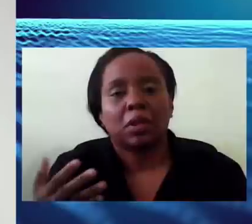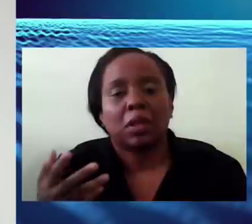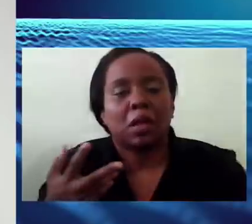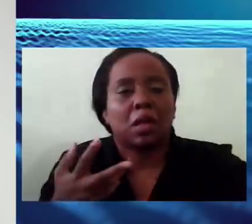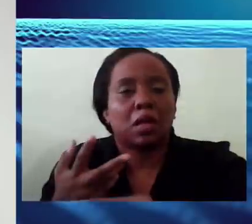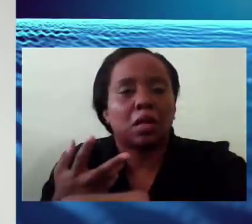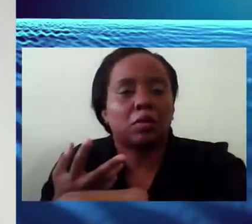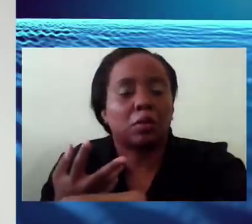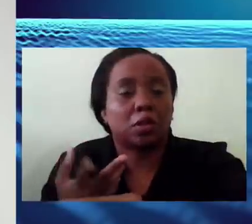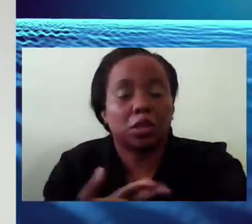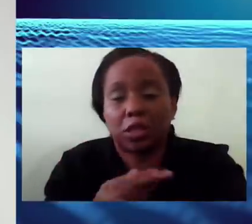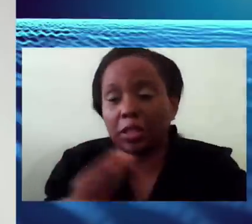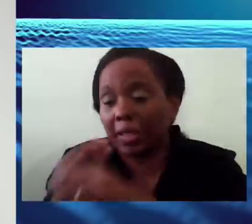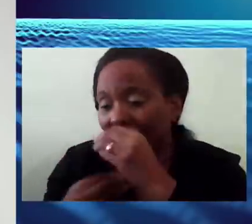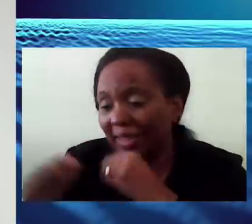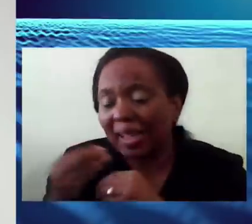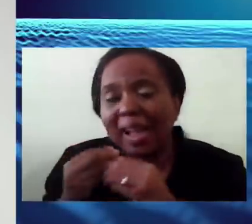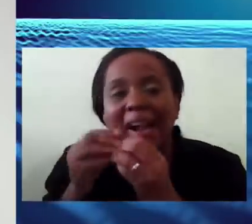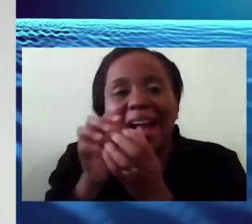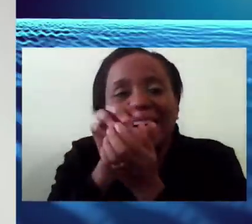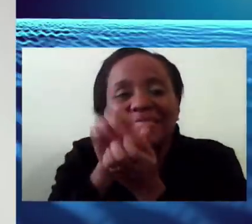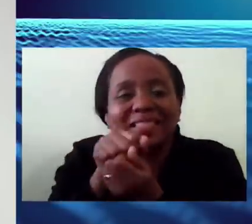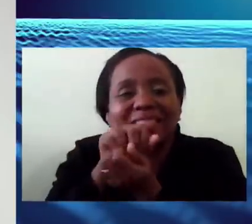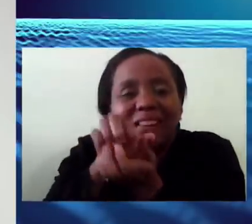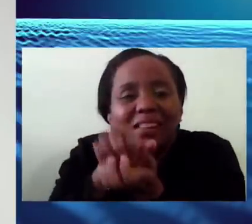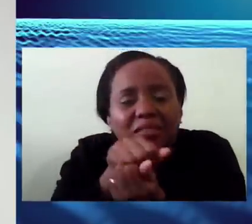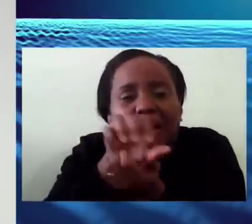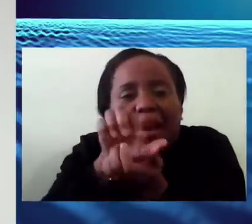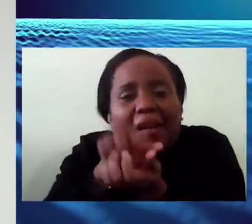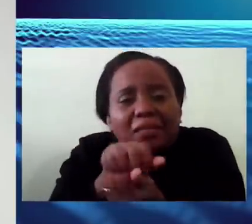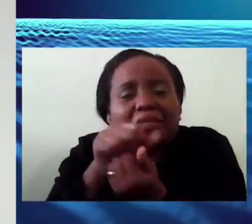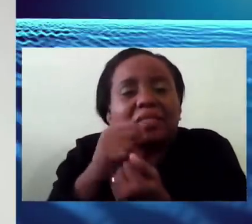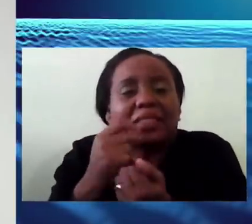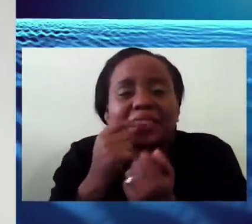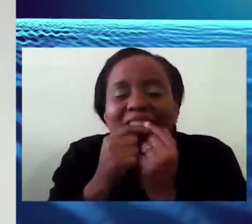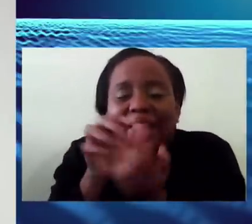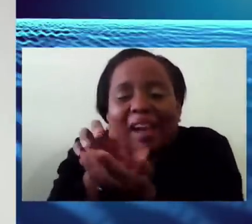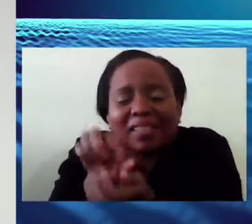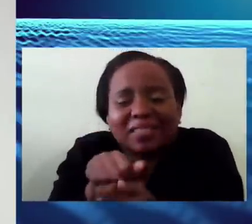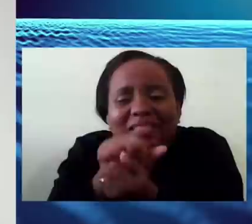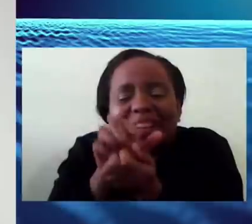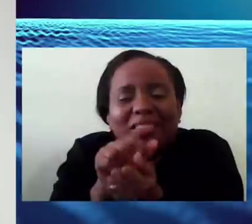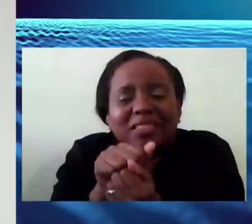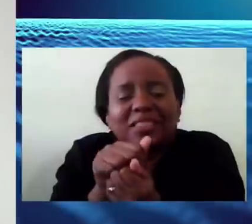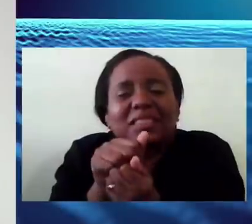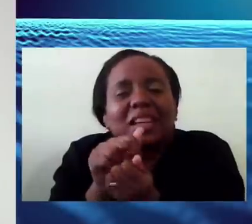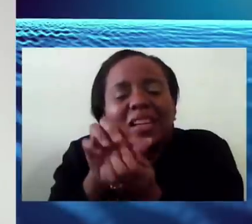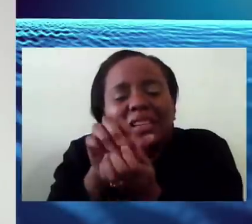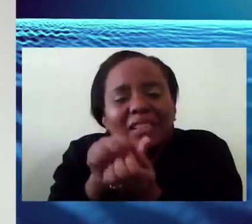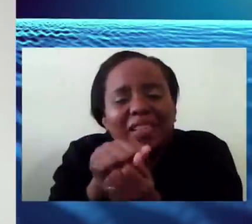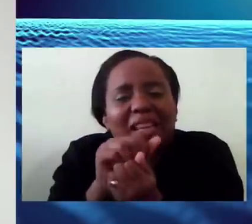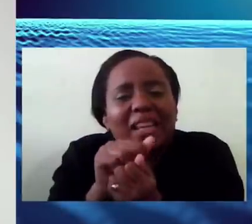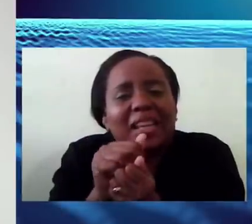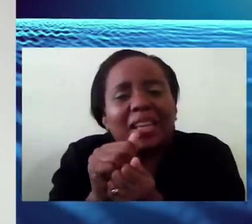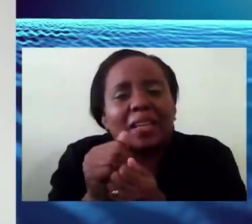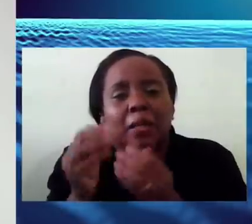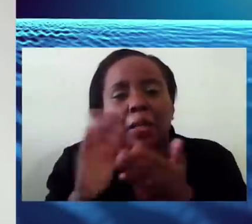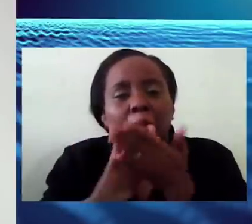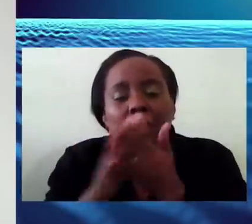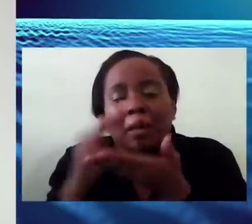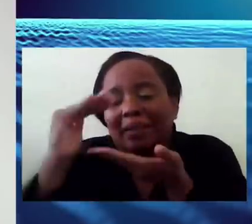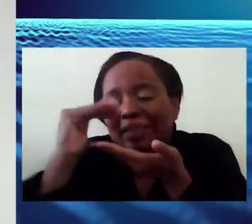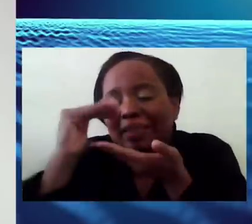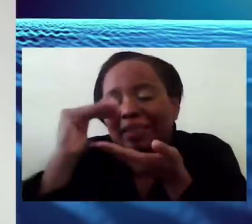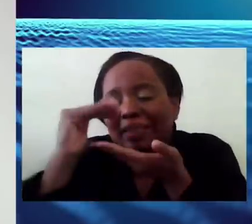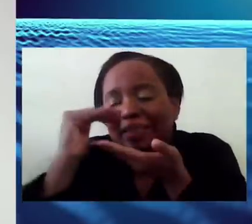and break because of the abrasive nature of the ash. And they then become inappetent. They can't eat, they lose